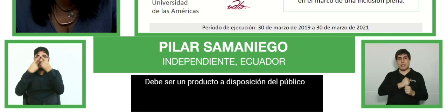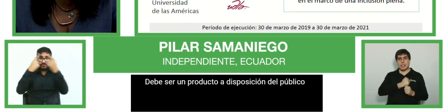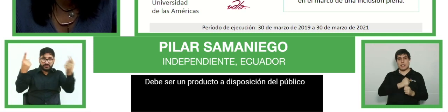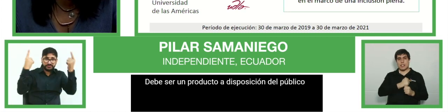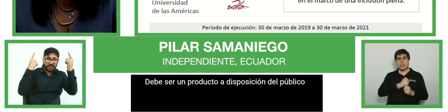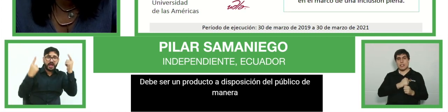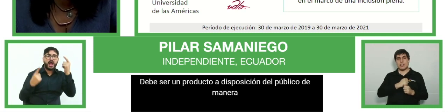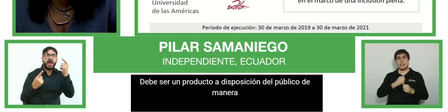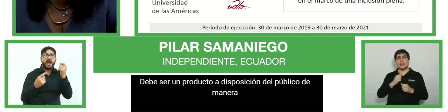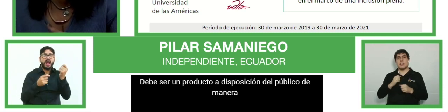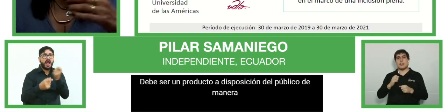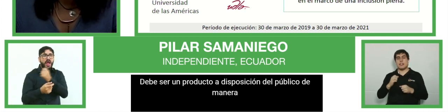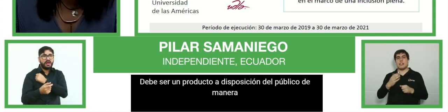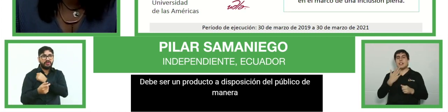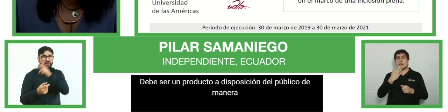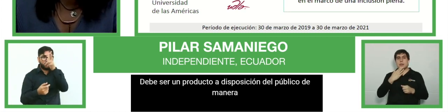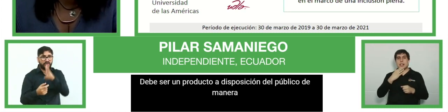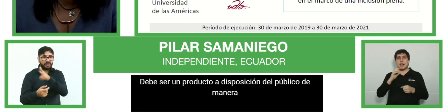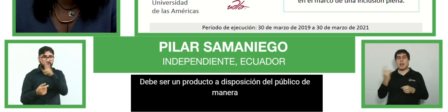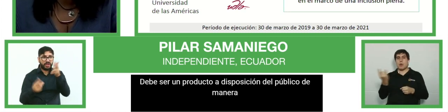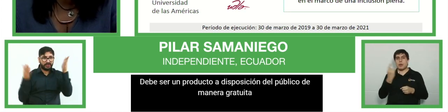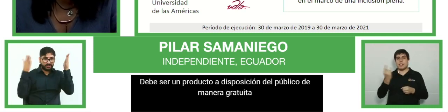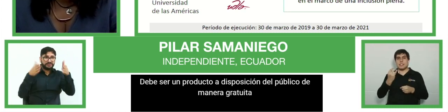Catholic University and University of Americas,